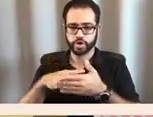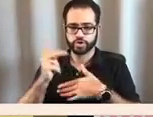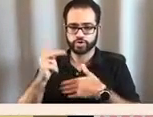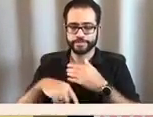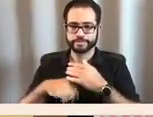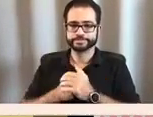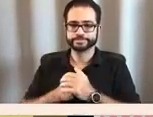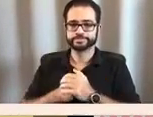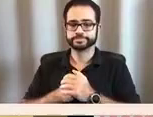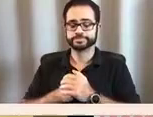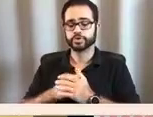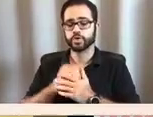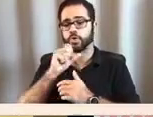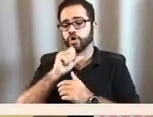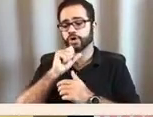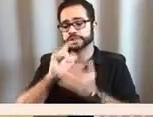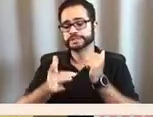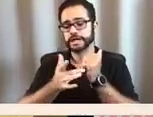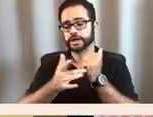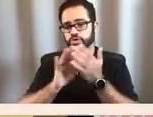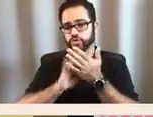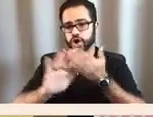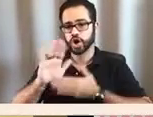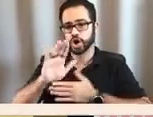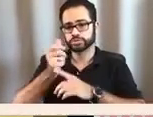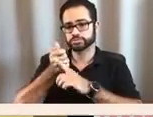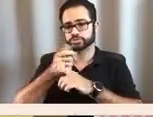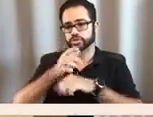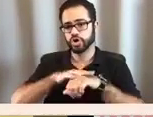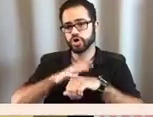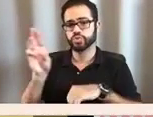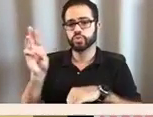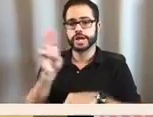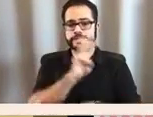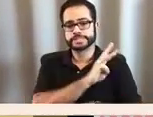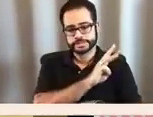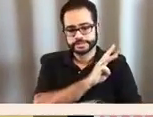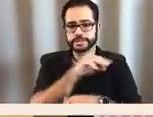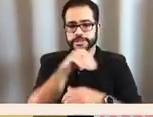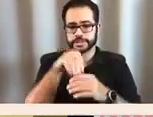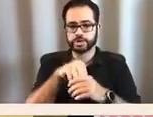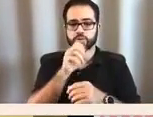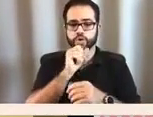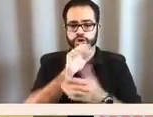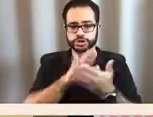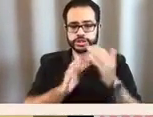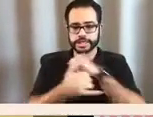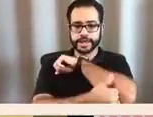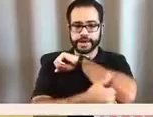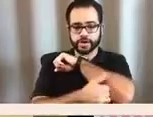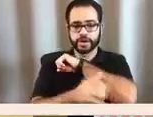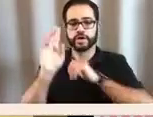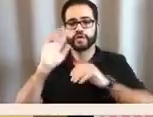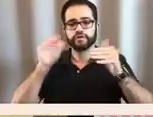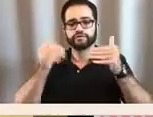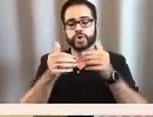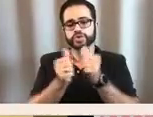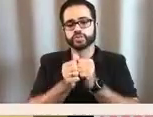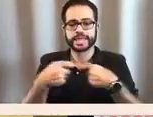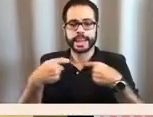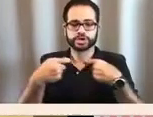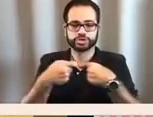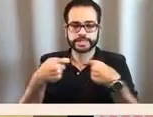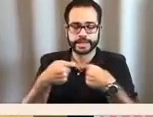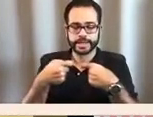At Orange Technical College, which is on the west side in Orange County, a focus on